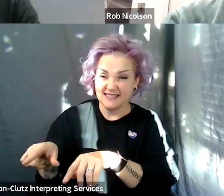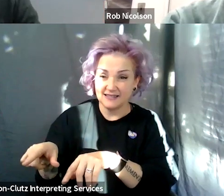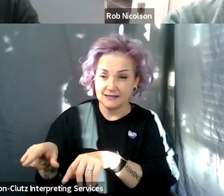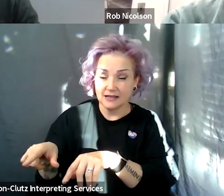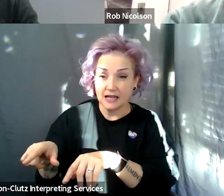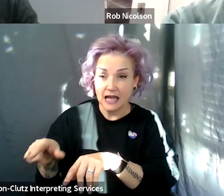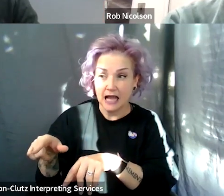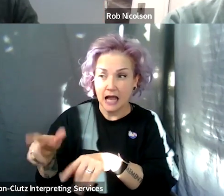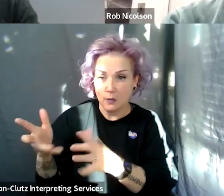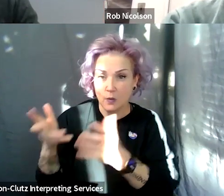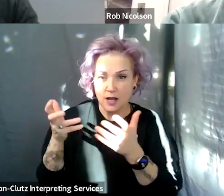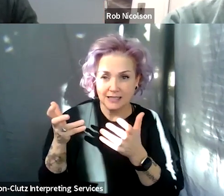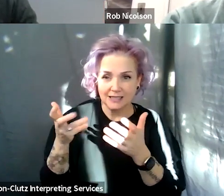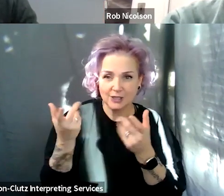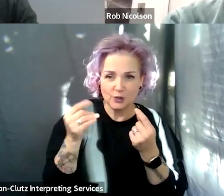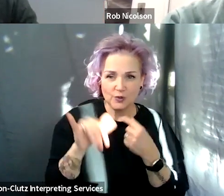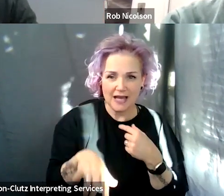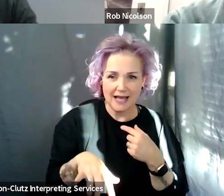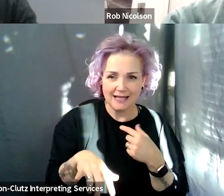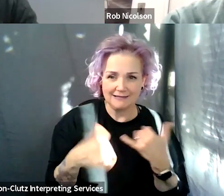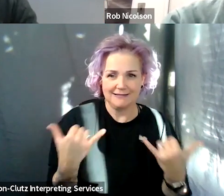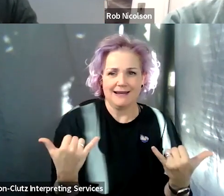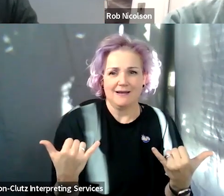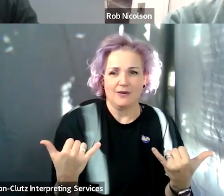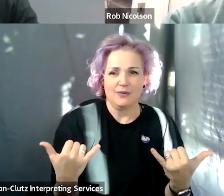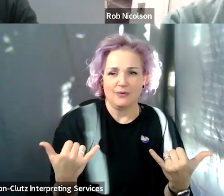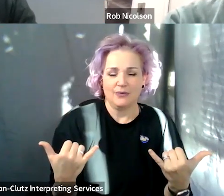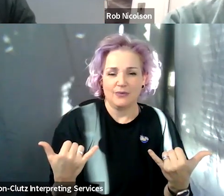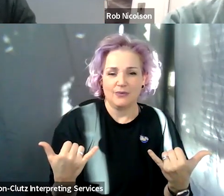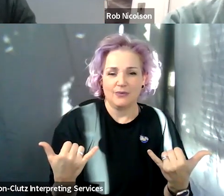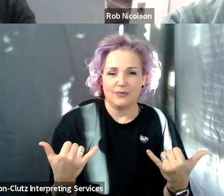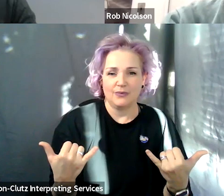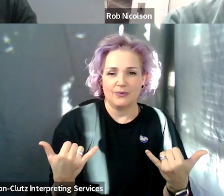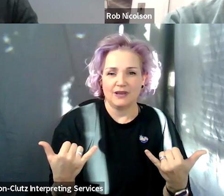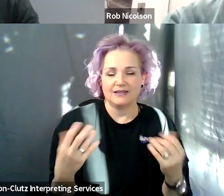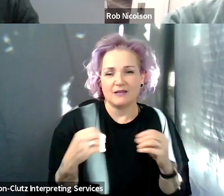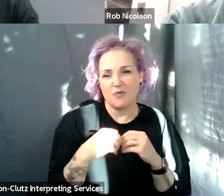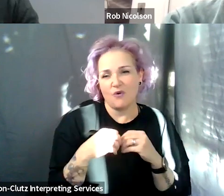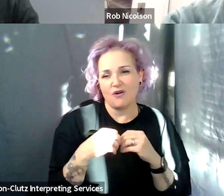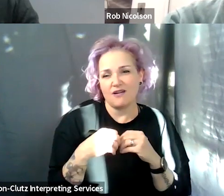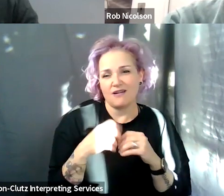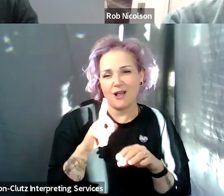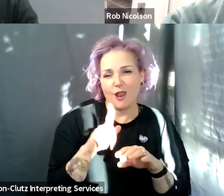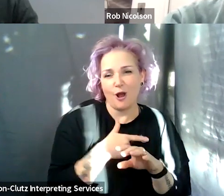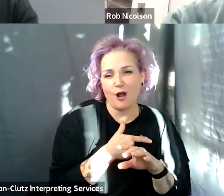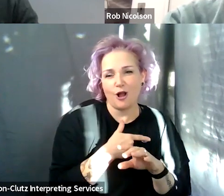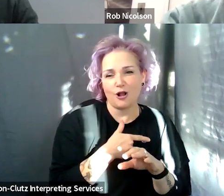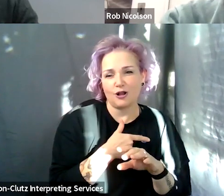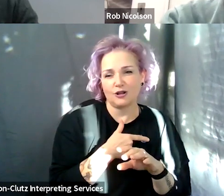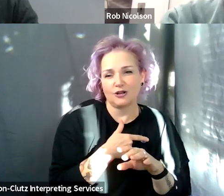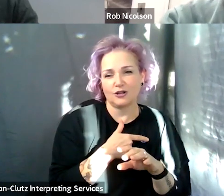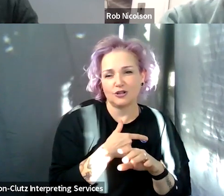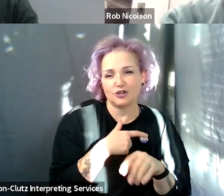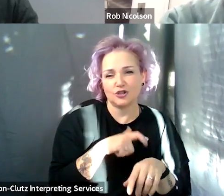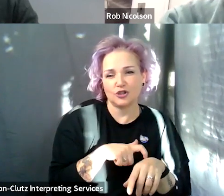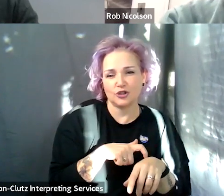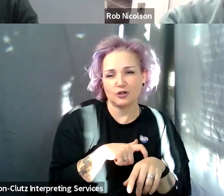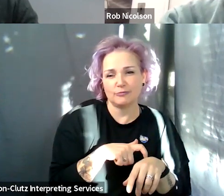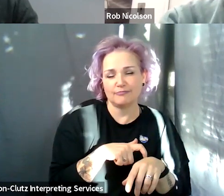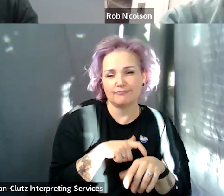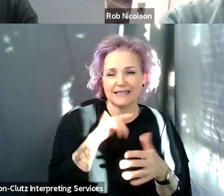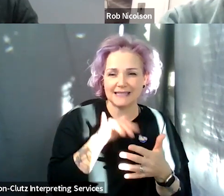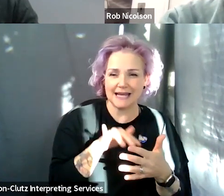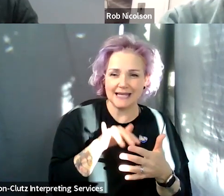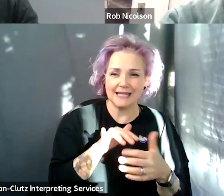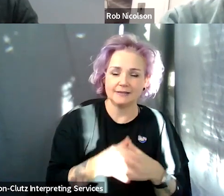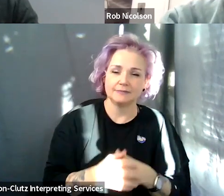there's someone who's interested to take this on with me. It's a very long-term thing, but we'll see where it goes. So the